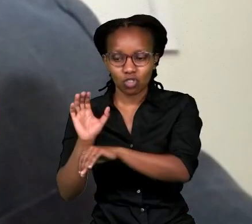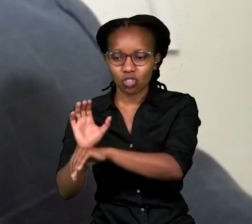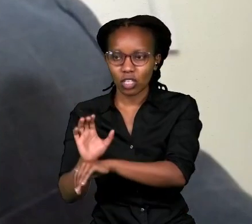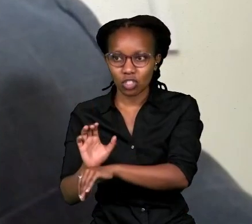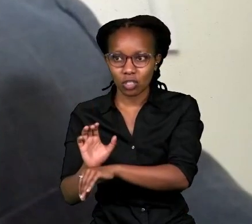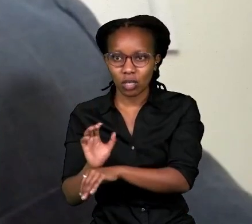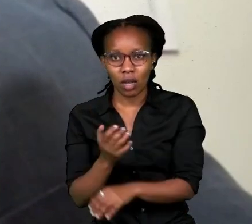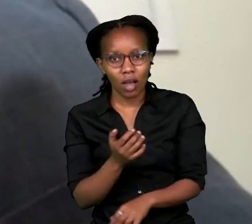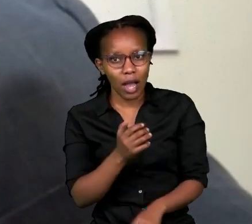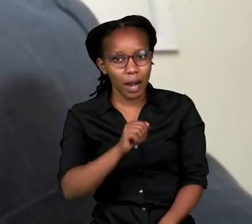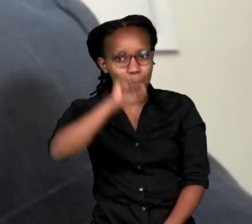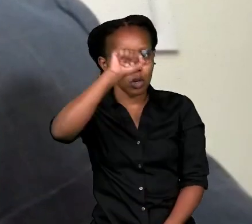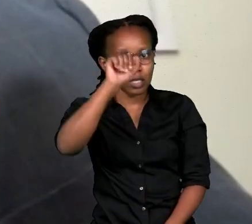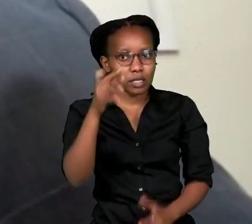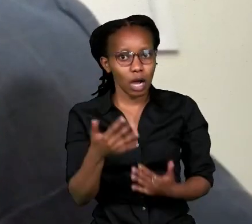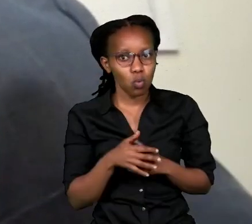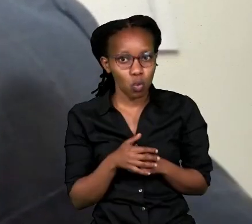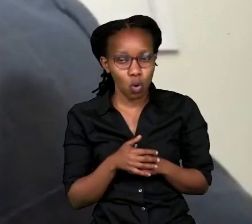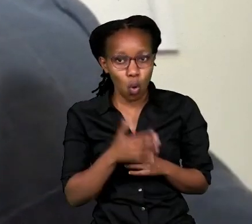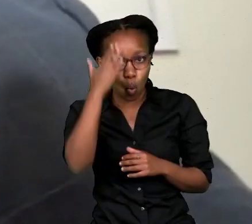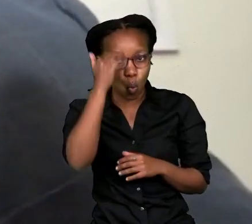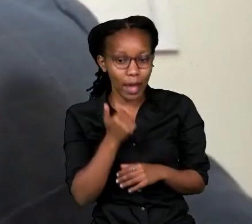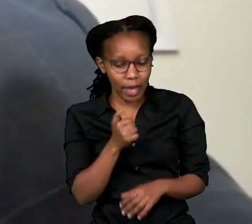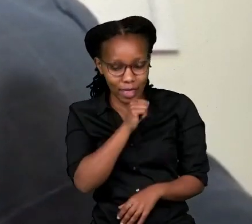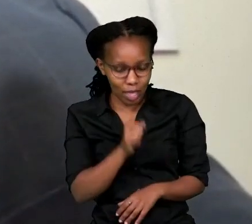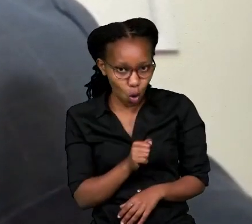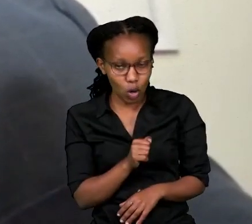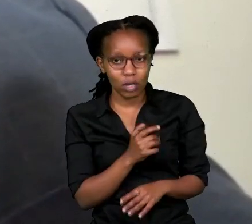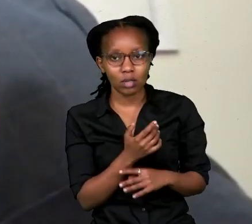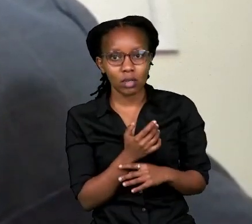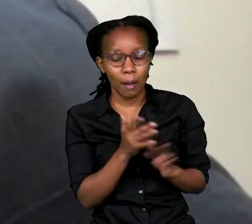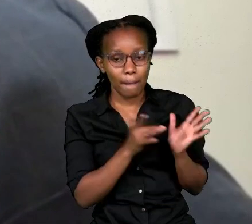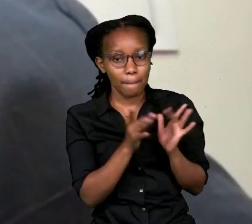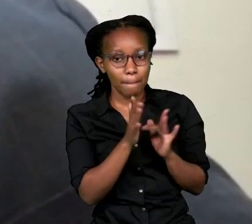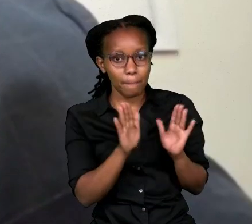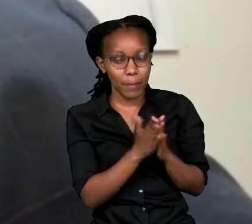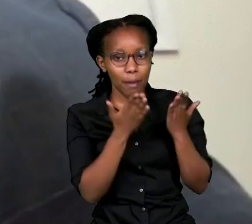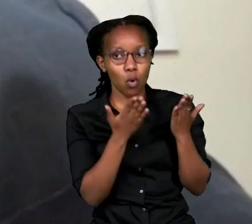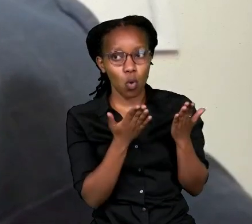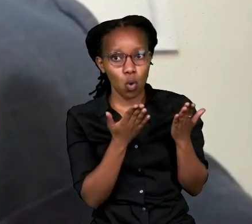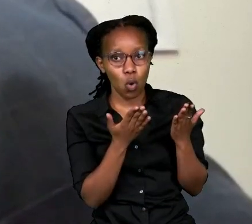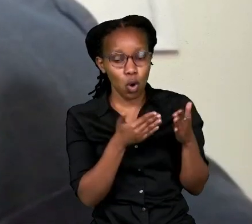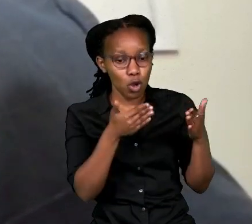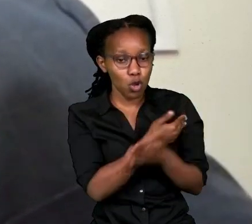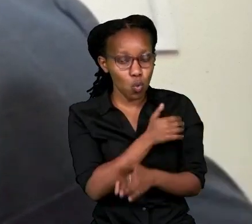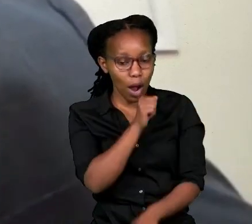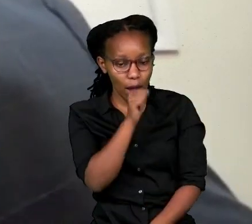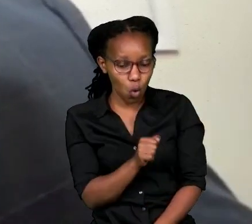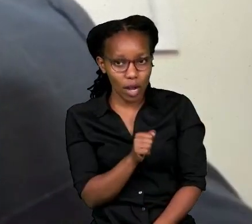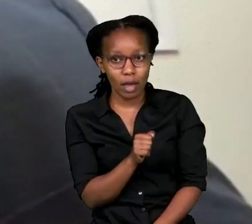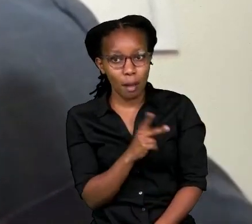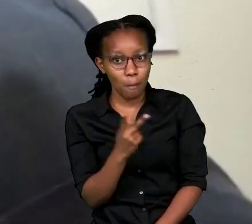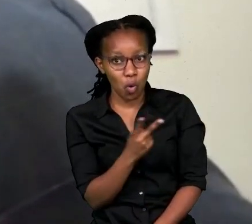the state. When we look at the Old Testament, looking at the scriptures, both in the Old Testament and even in the New